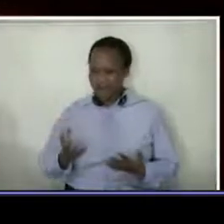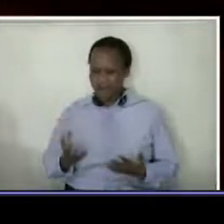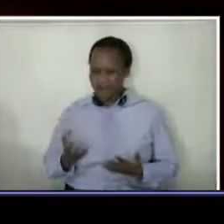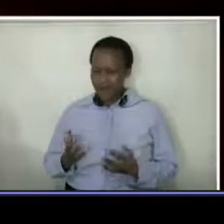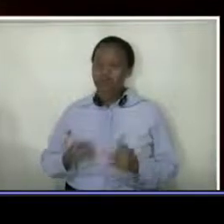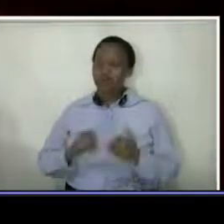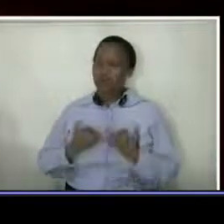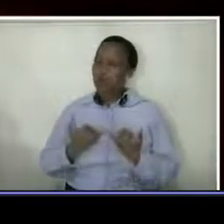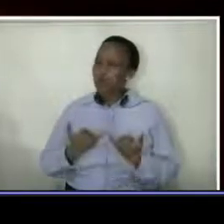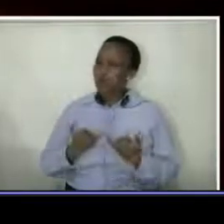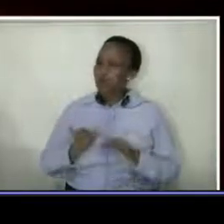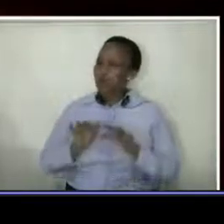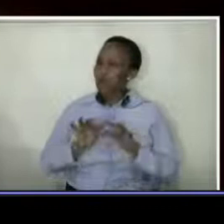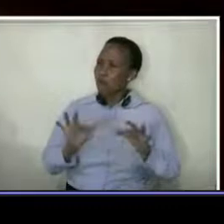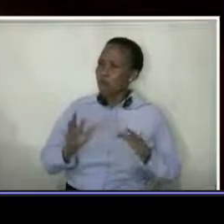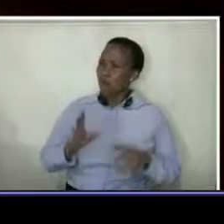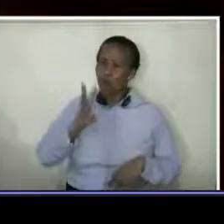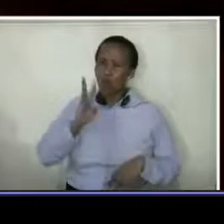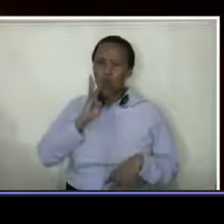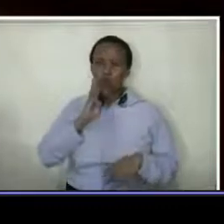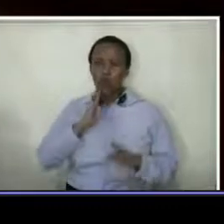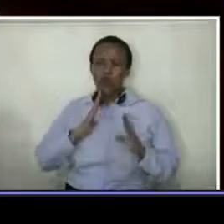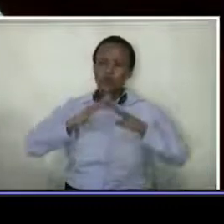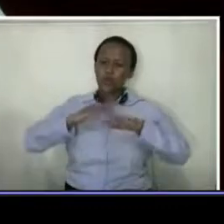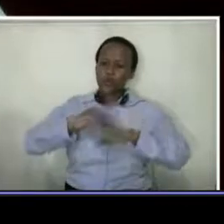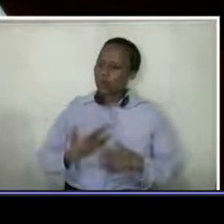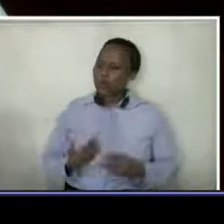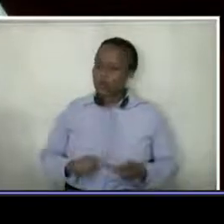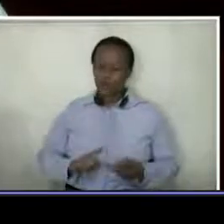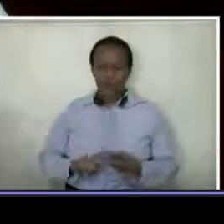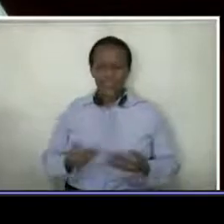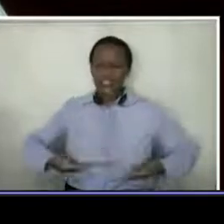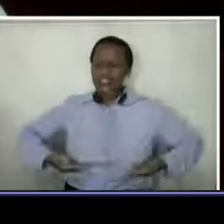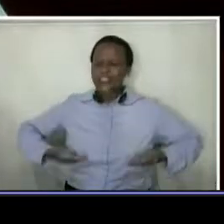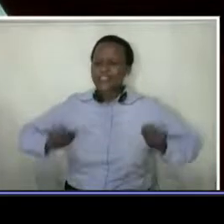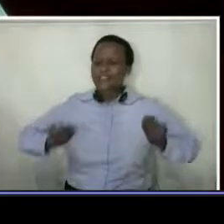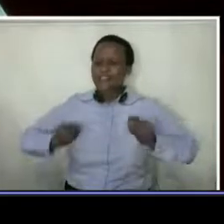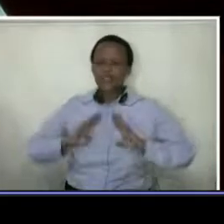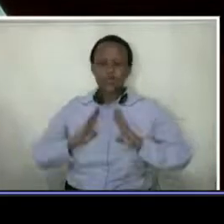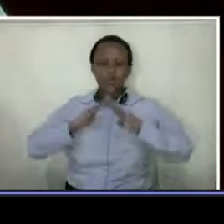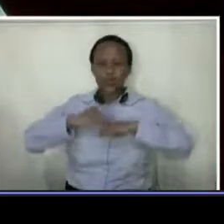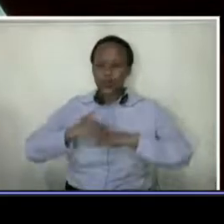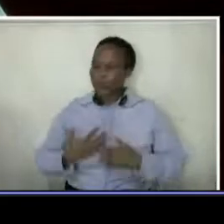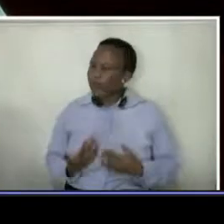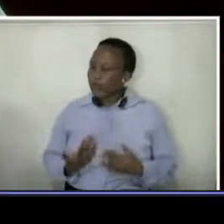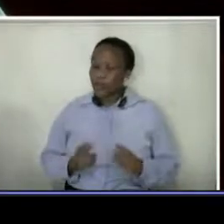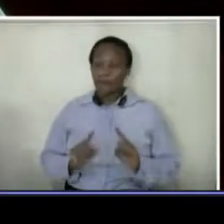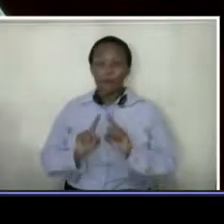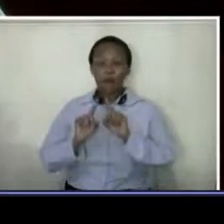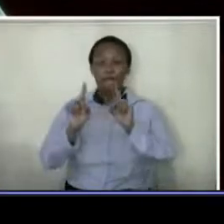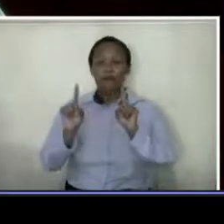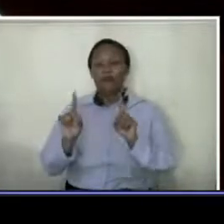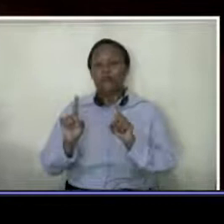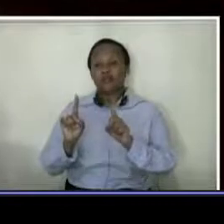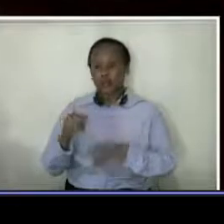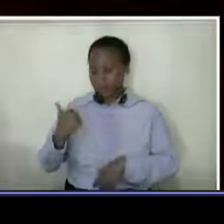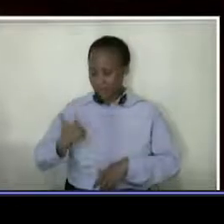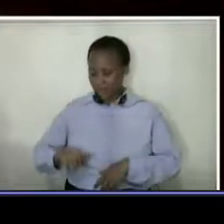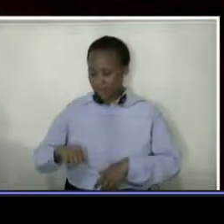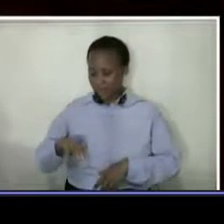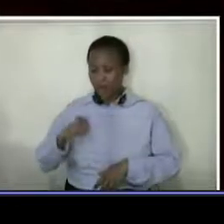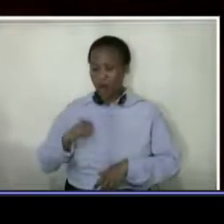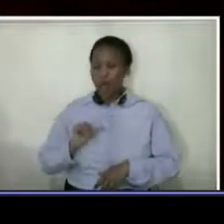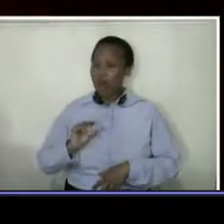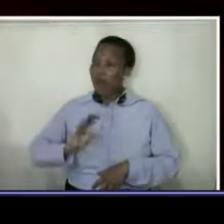abanamanzi, akukho kuningi, kodwa umkhandlu unemali engango-1.6 billion abangakwazi ukuyi-akhawuntela. Siye